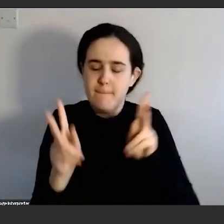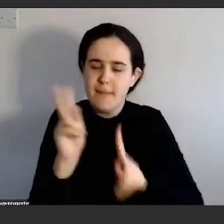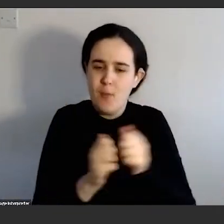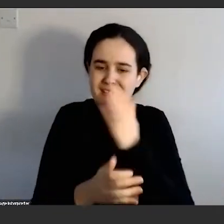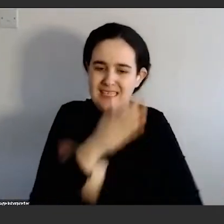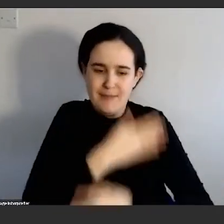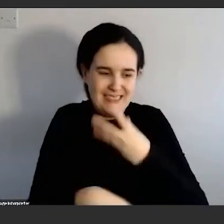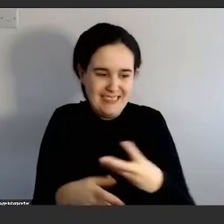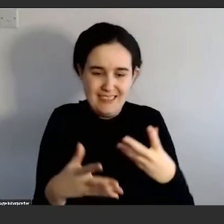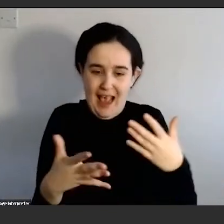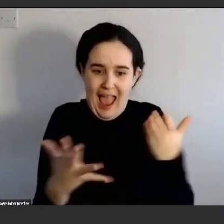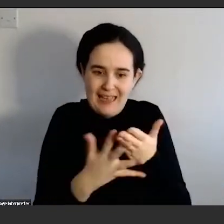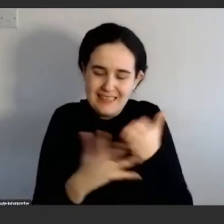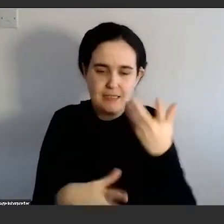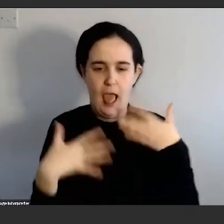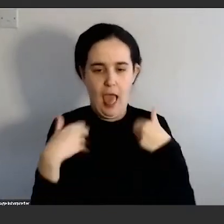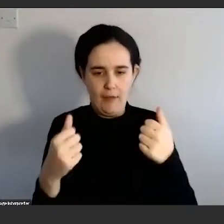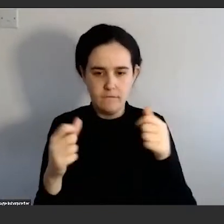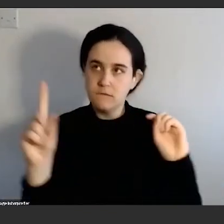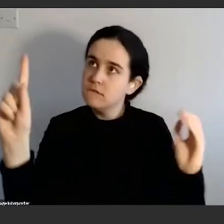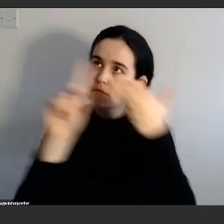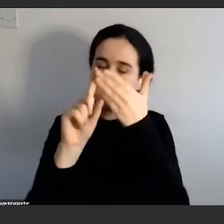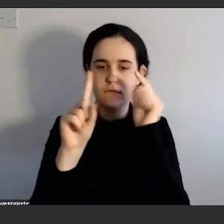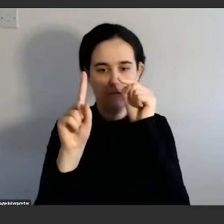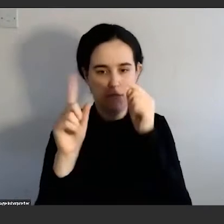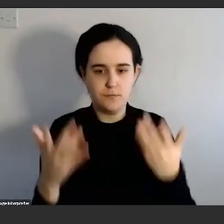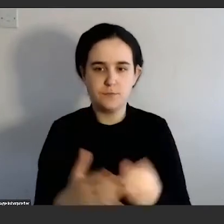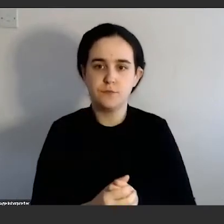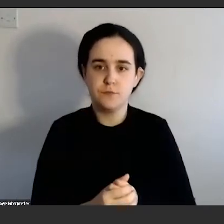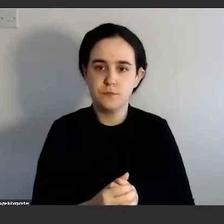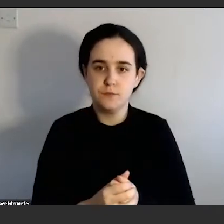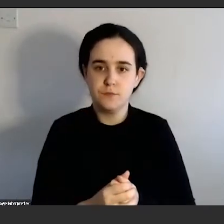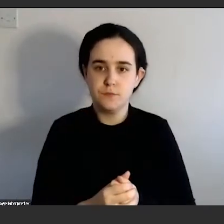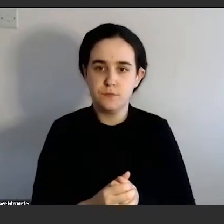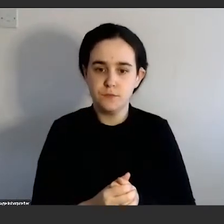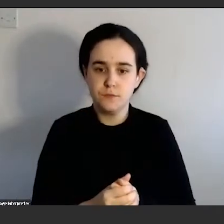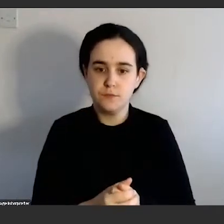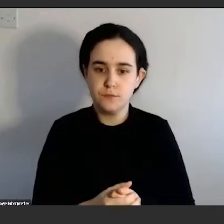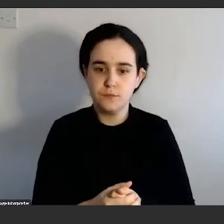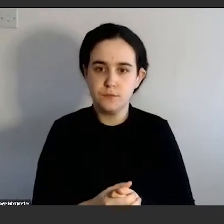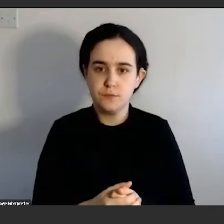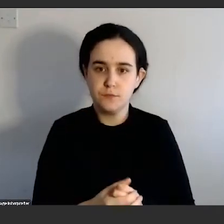action. That requires us to listen and engage in a continuing dialogue with persons